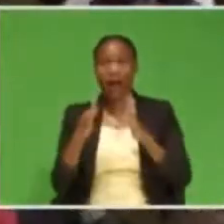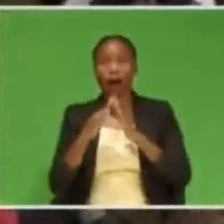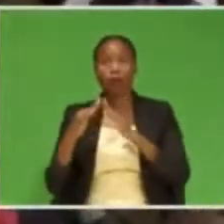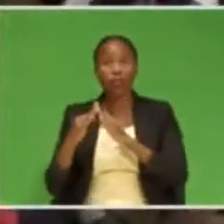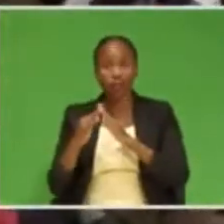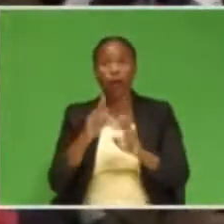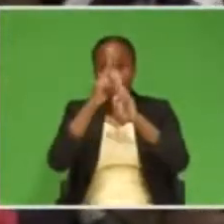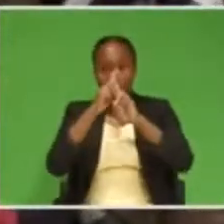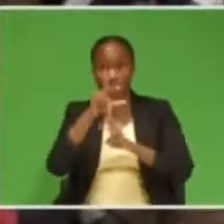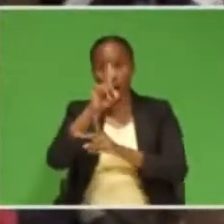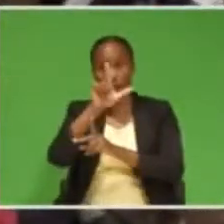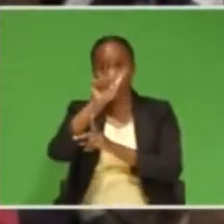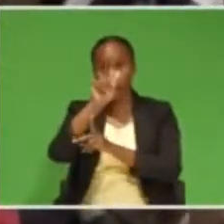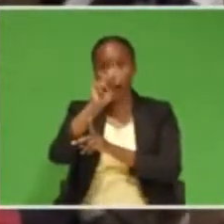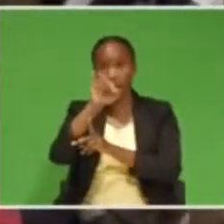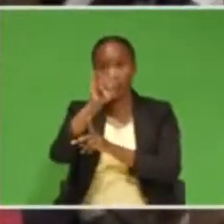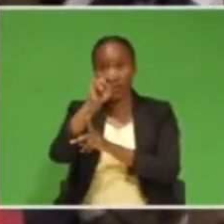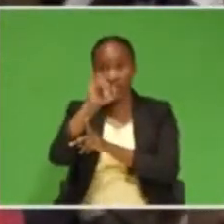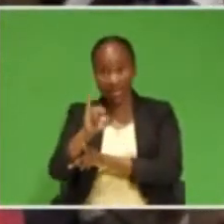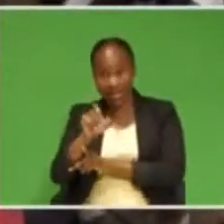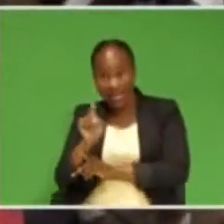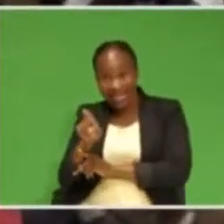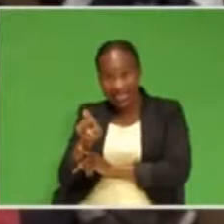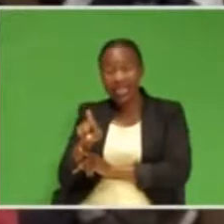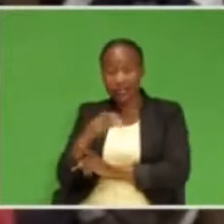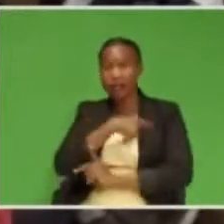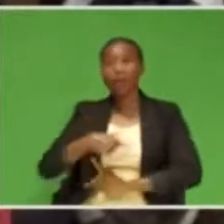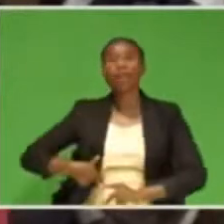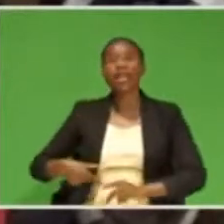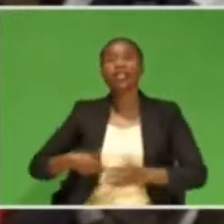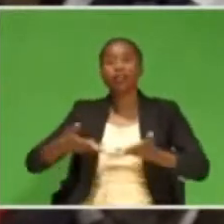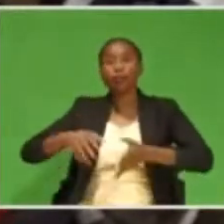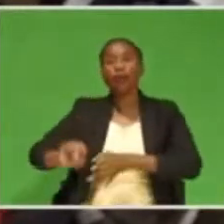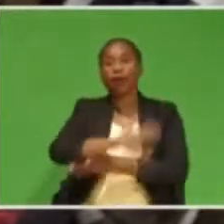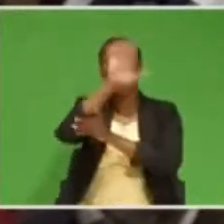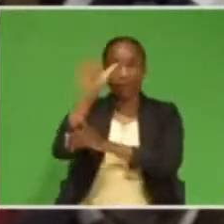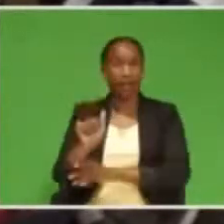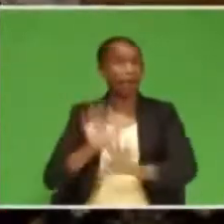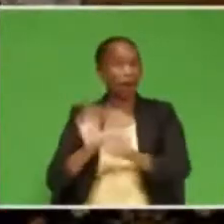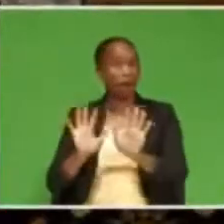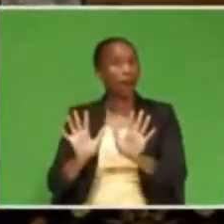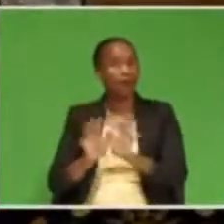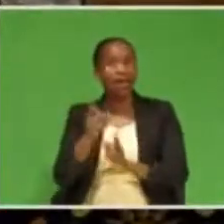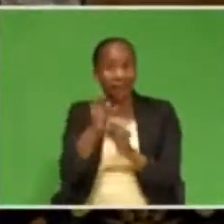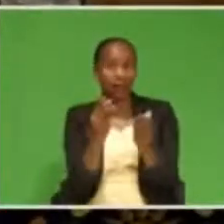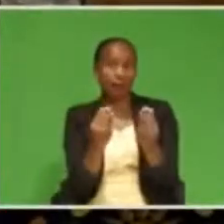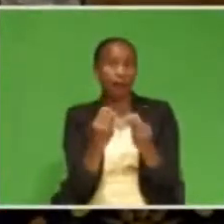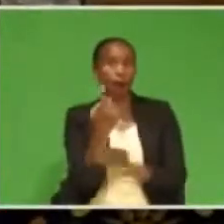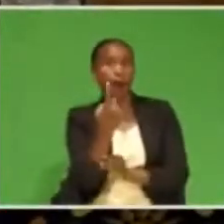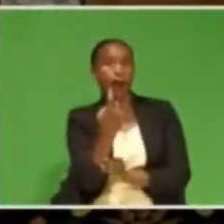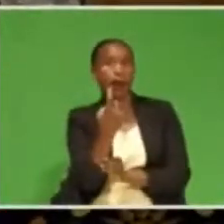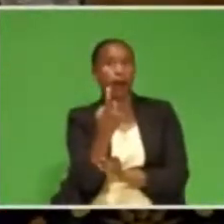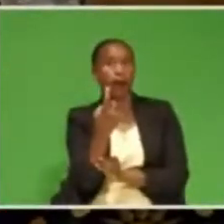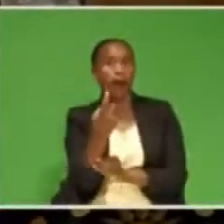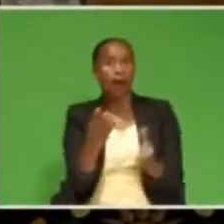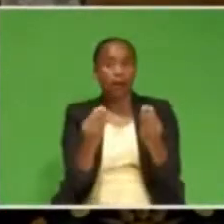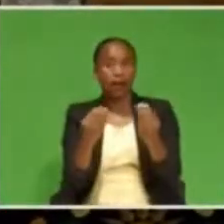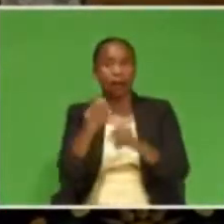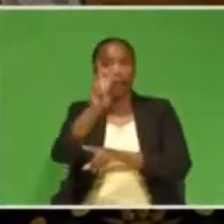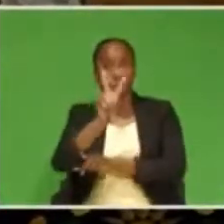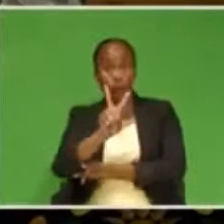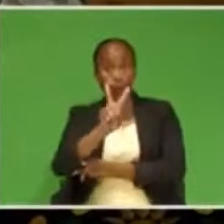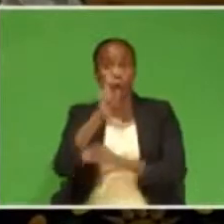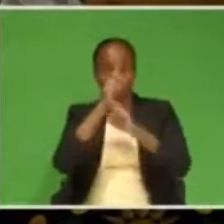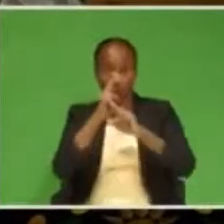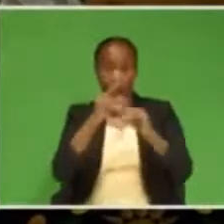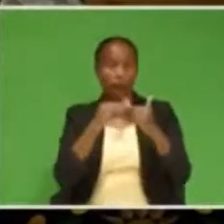Dlamini, this is the President of the Republic of South Africa. Is That's Mr. number Ramaphosa? one. Number two,